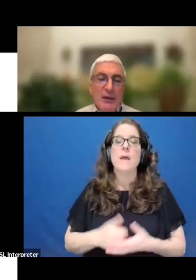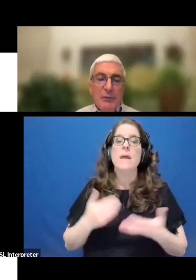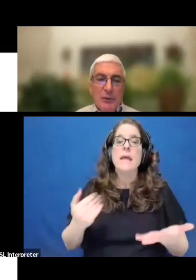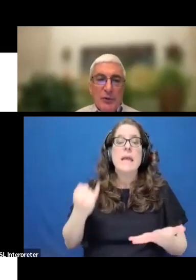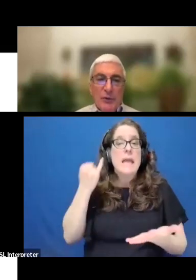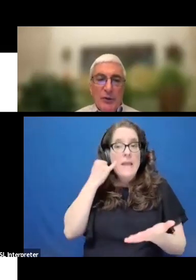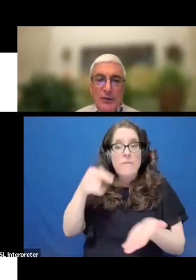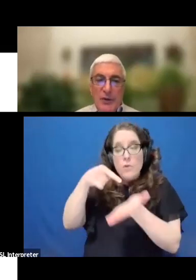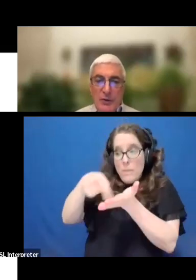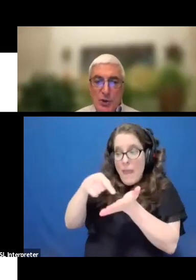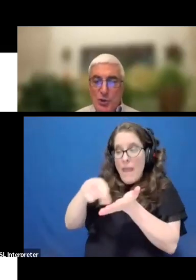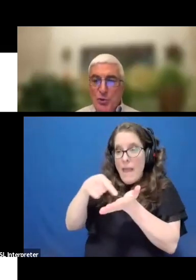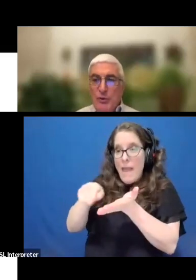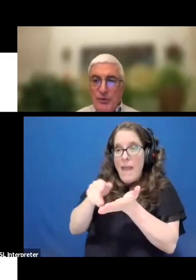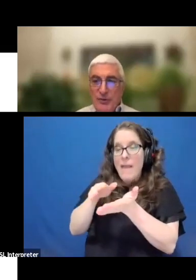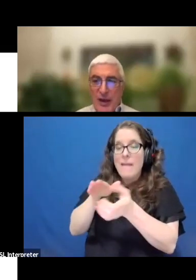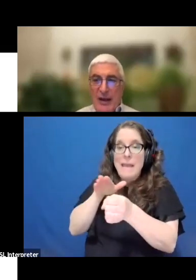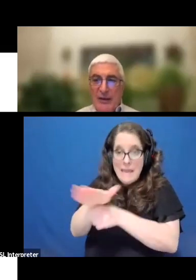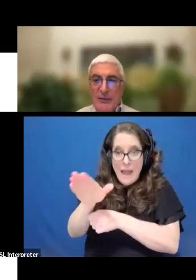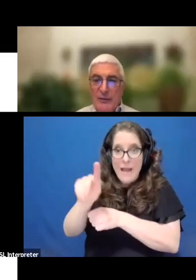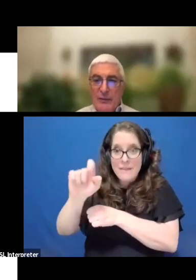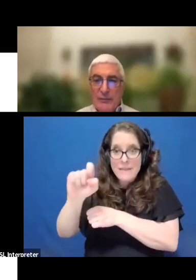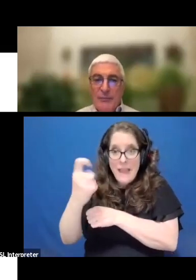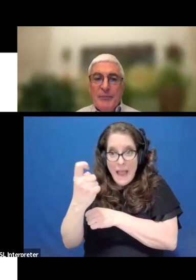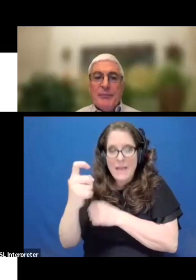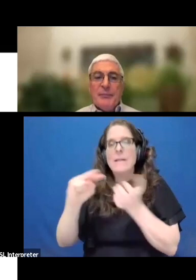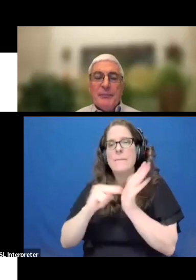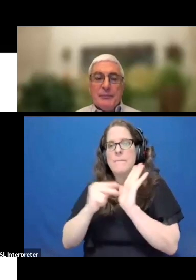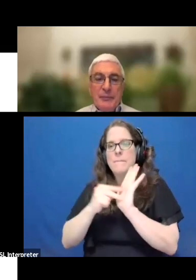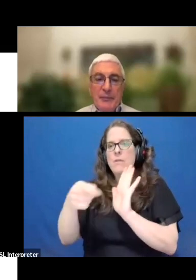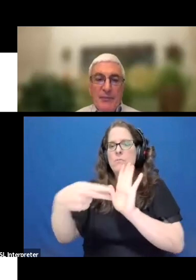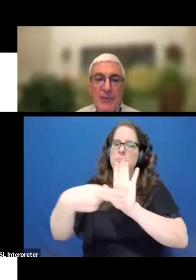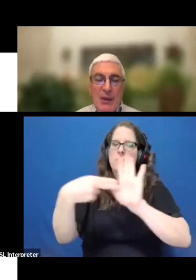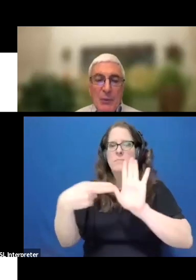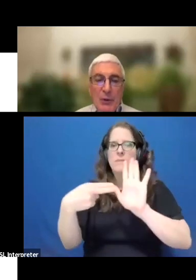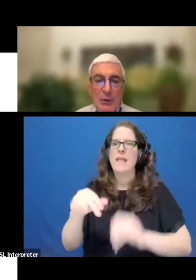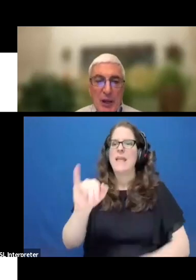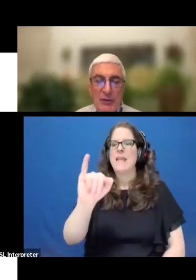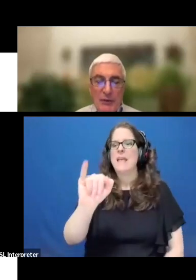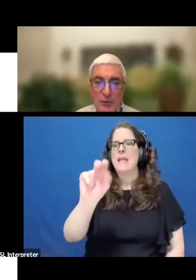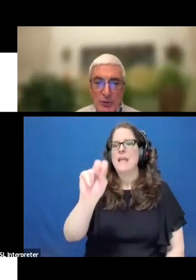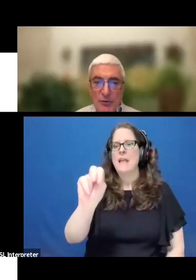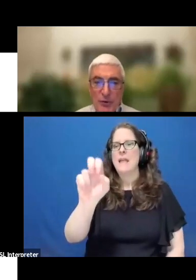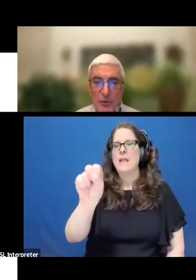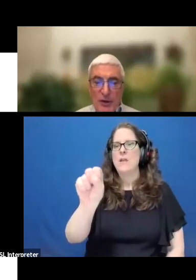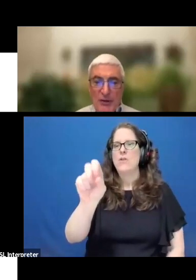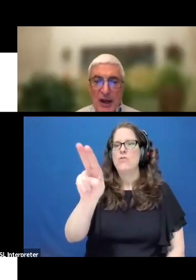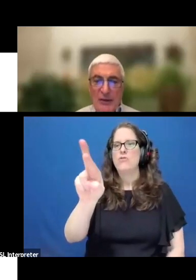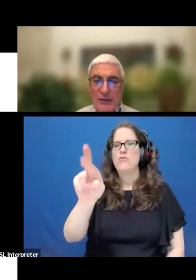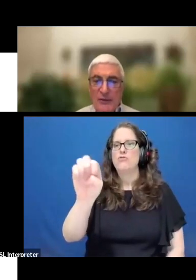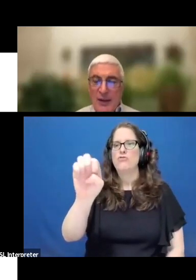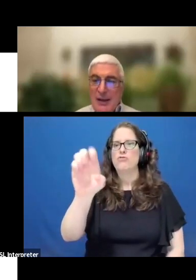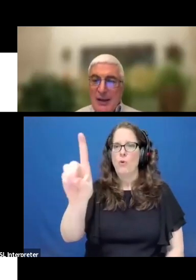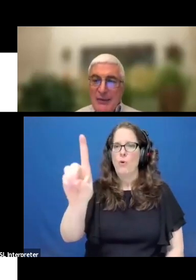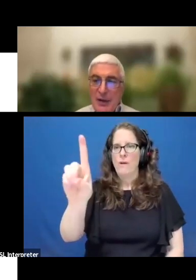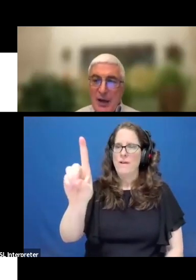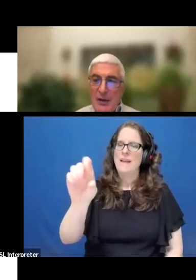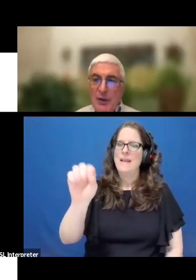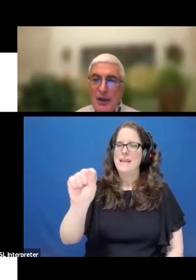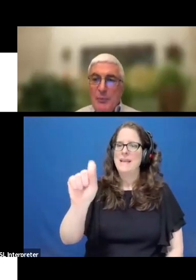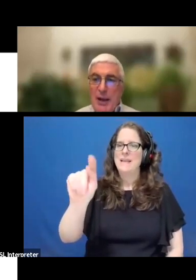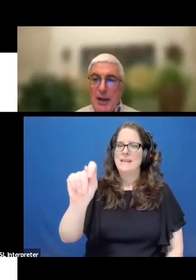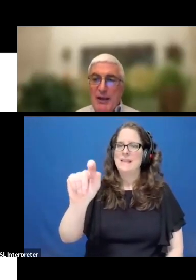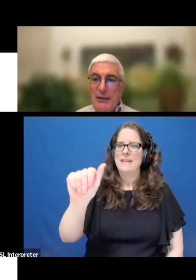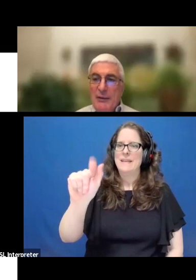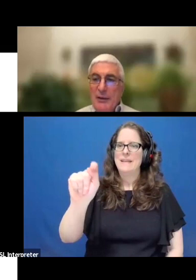you can have what's known as insured status. When you pay the Social Security taxes, it's kind